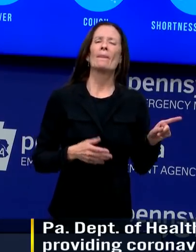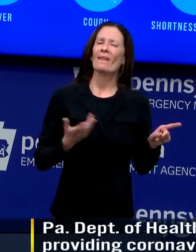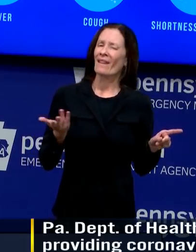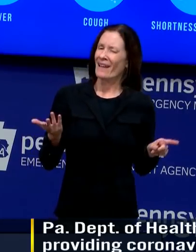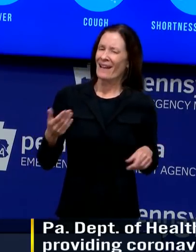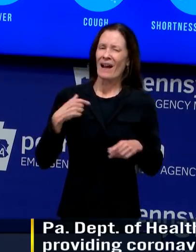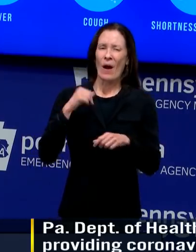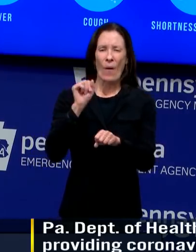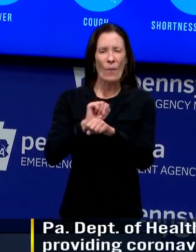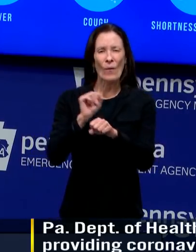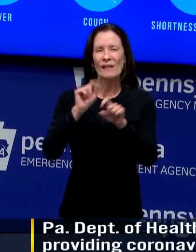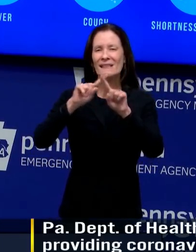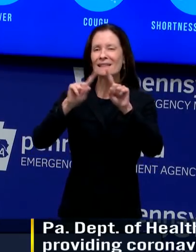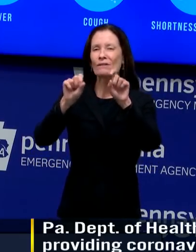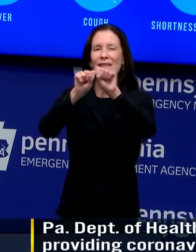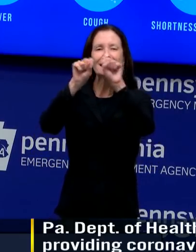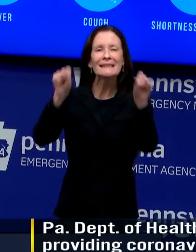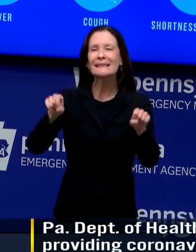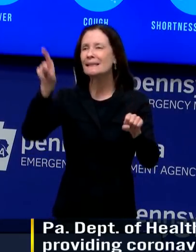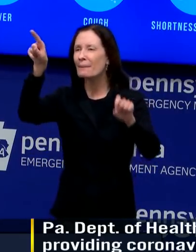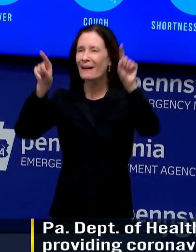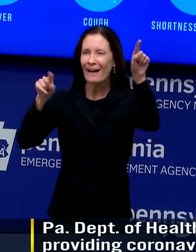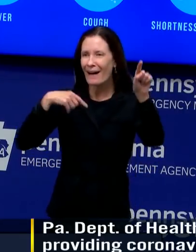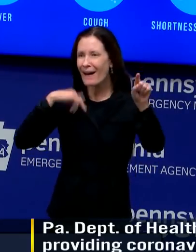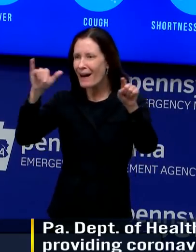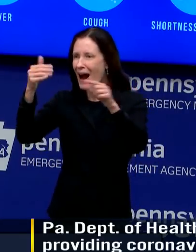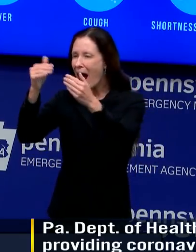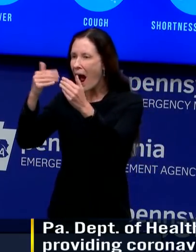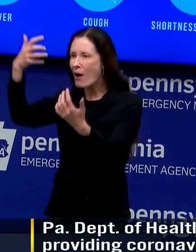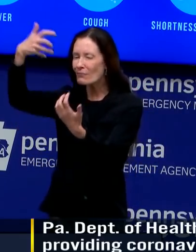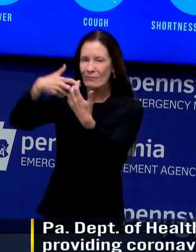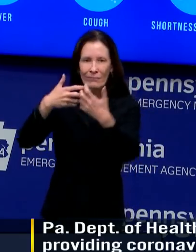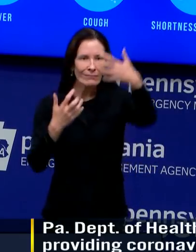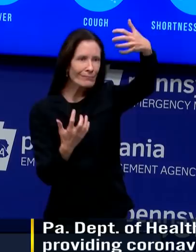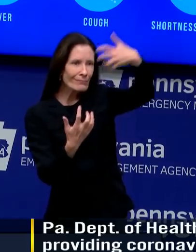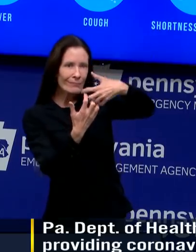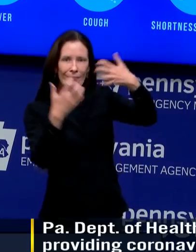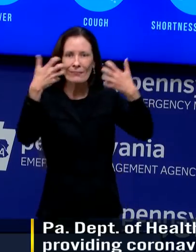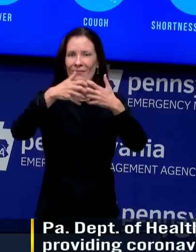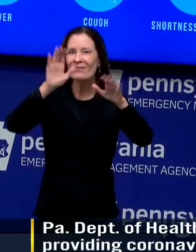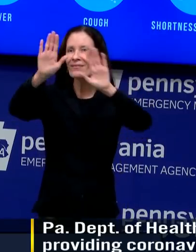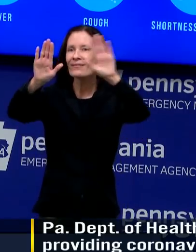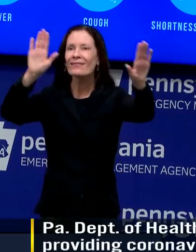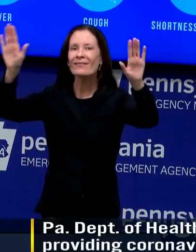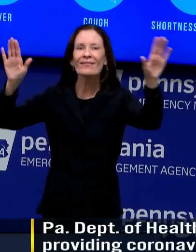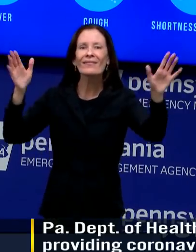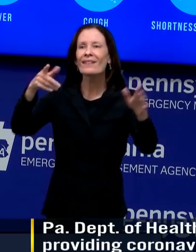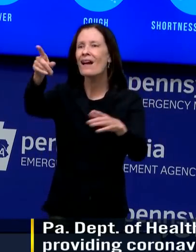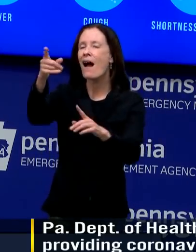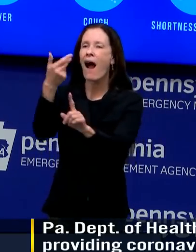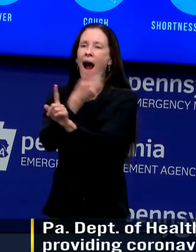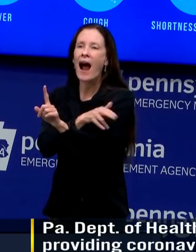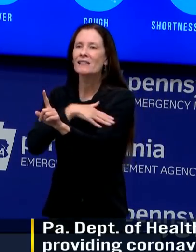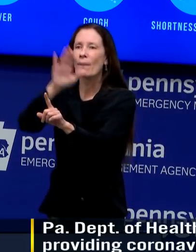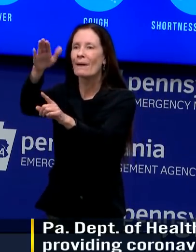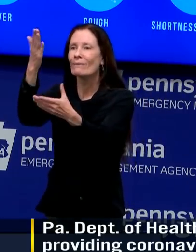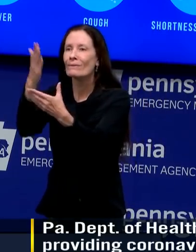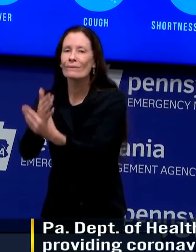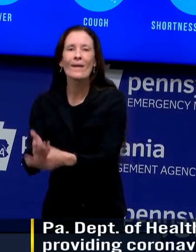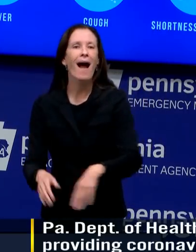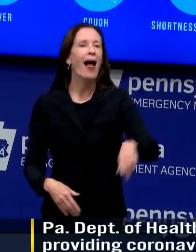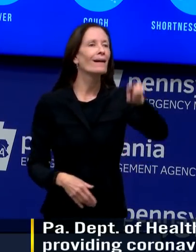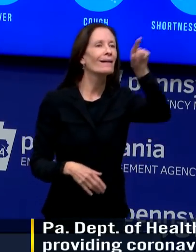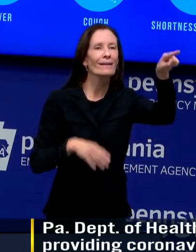individual was a probable case. And so it has taken time to collect this data, and now we're reporting it. And then they're